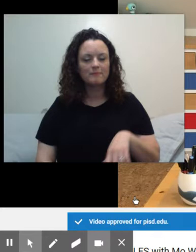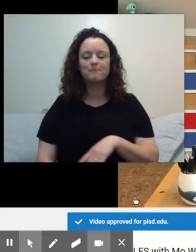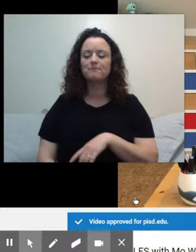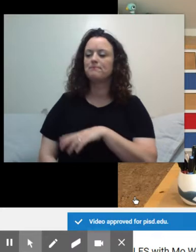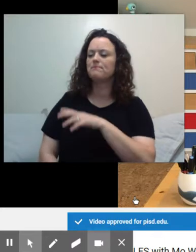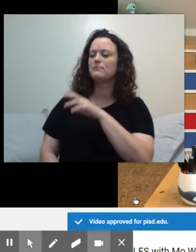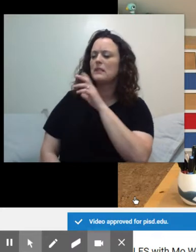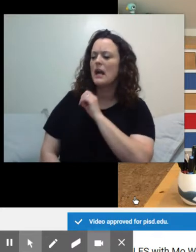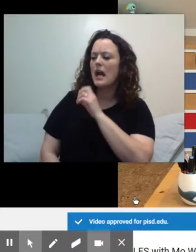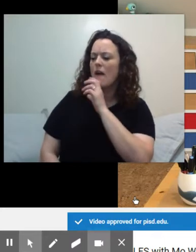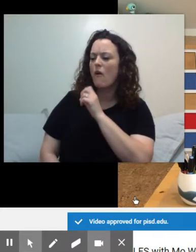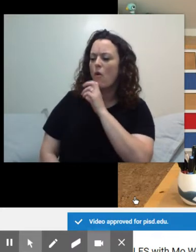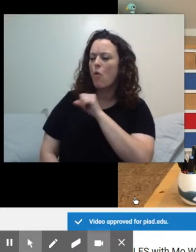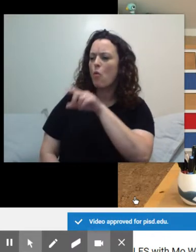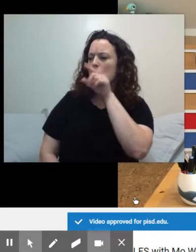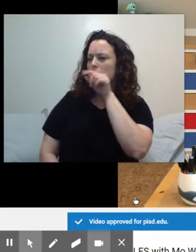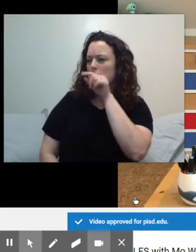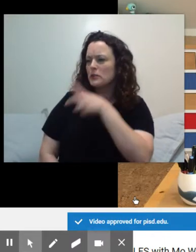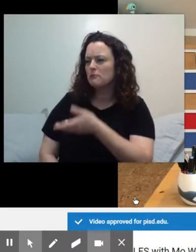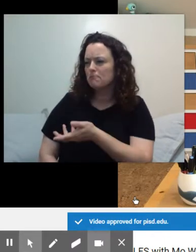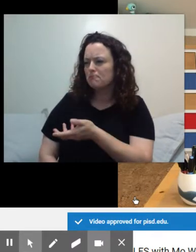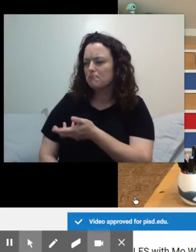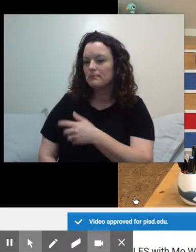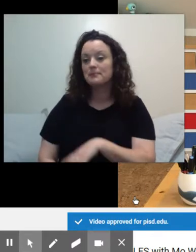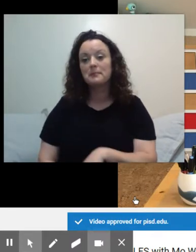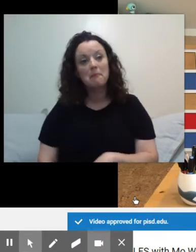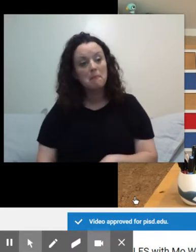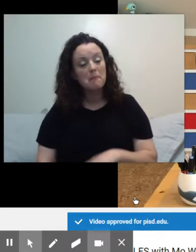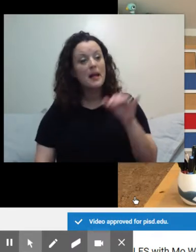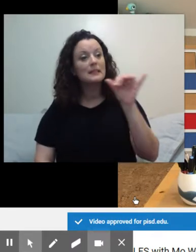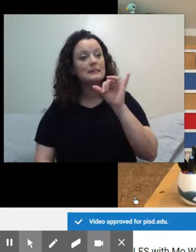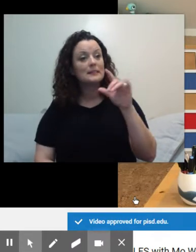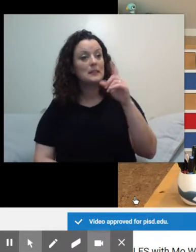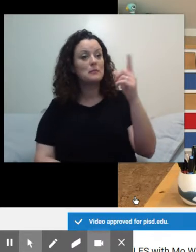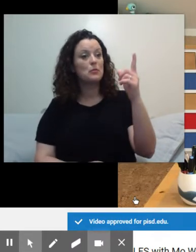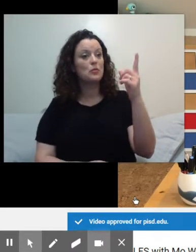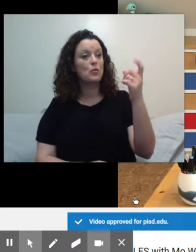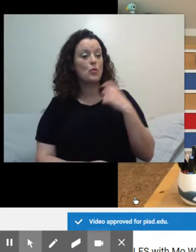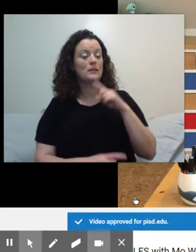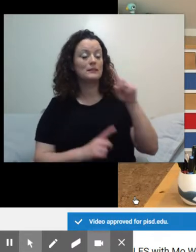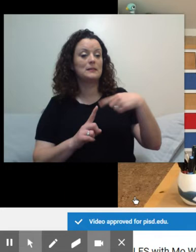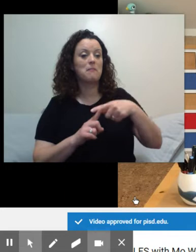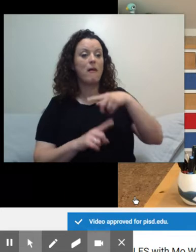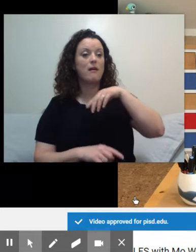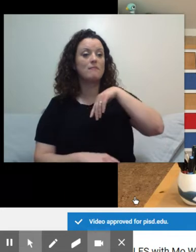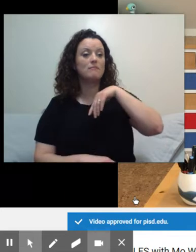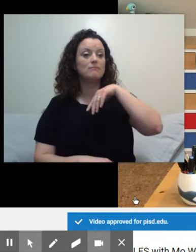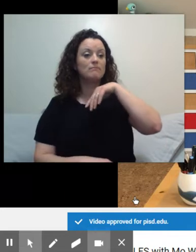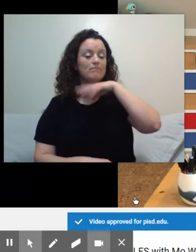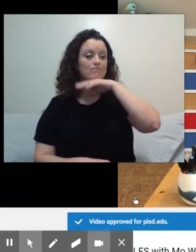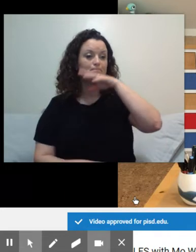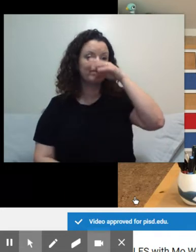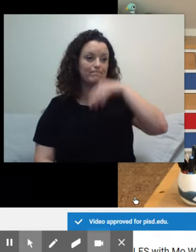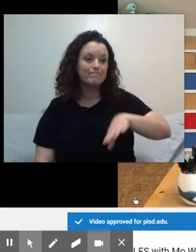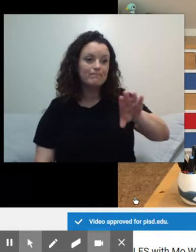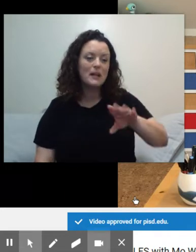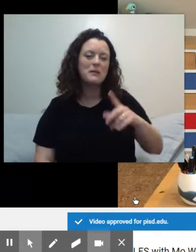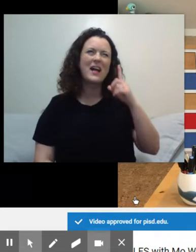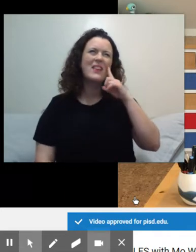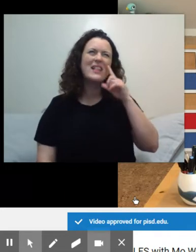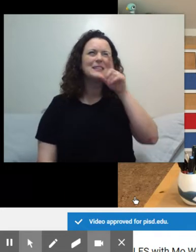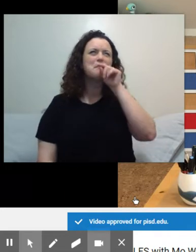How old is the pigeon? I got a similar question a couple days ago about elephant and piggy. I think, again, the